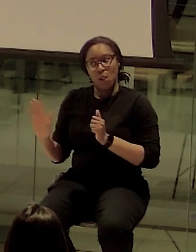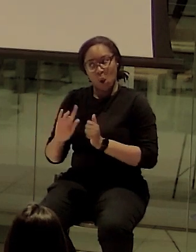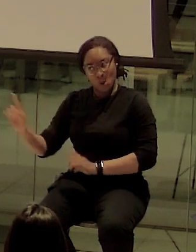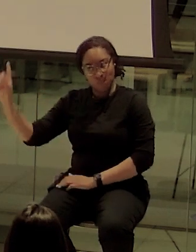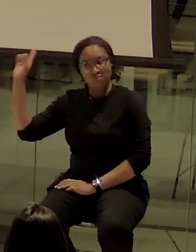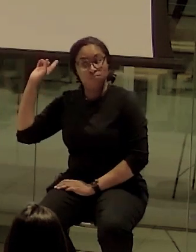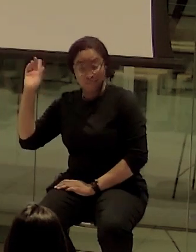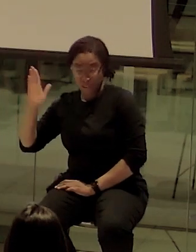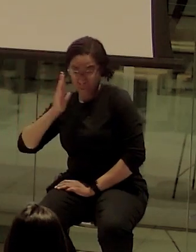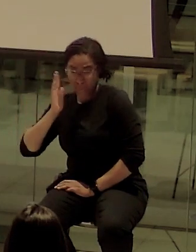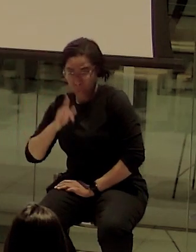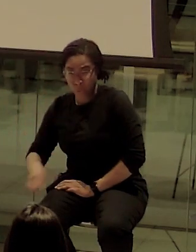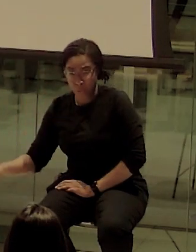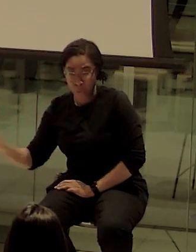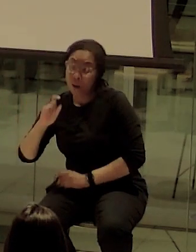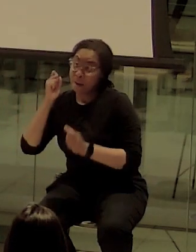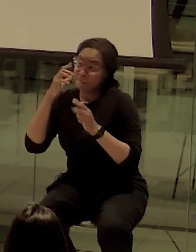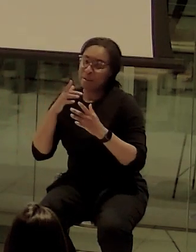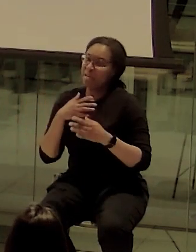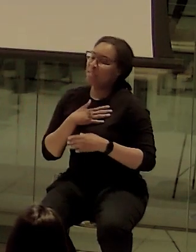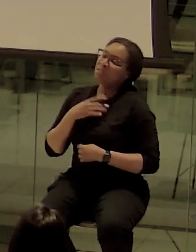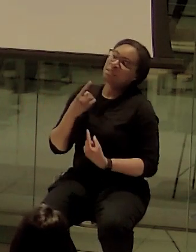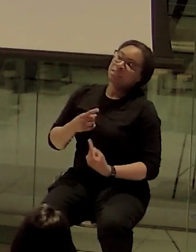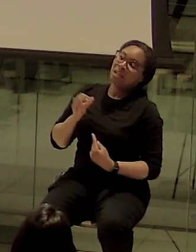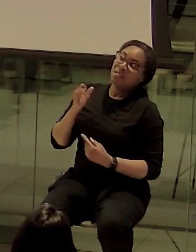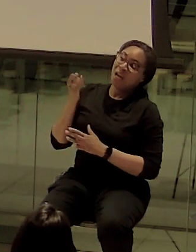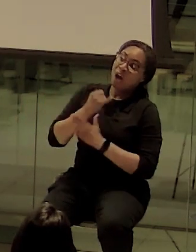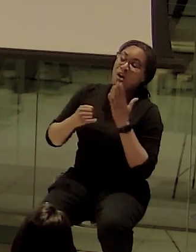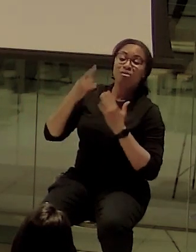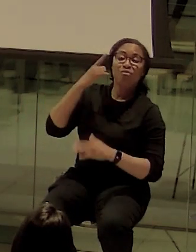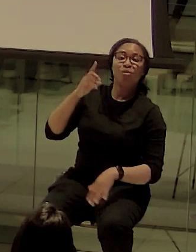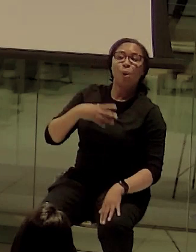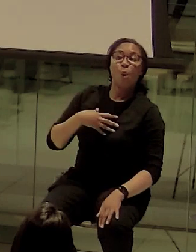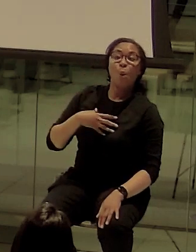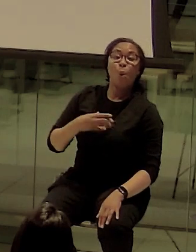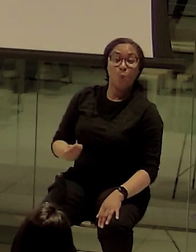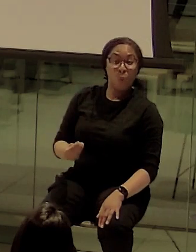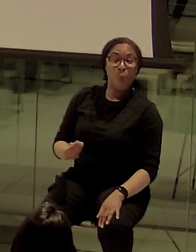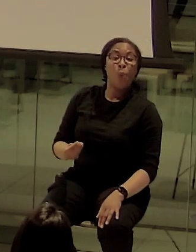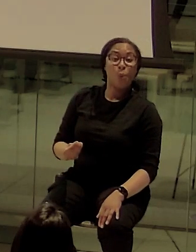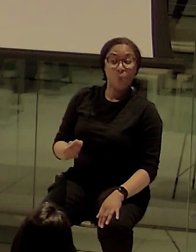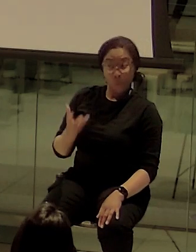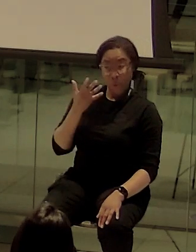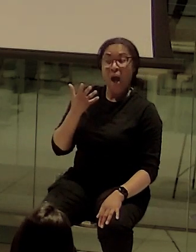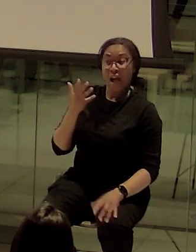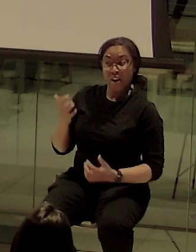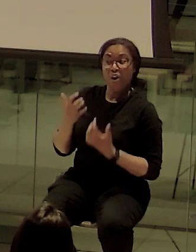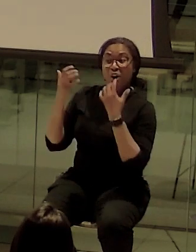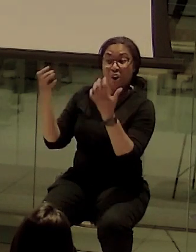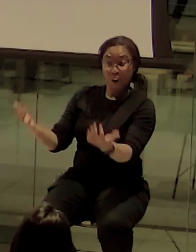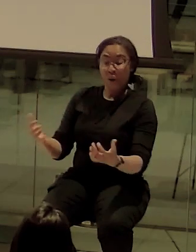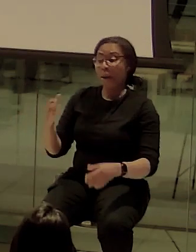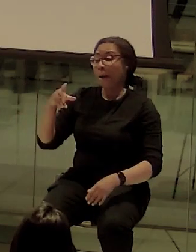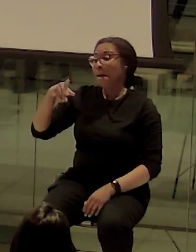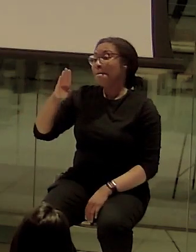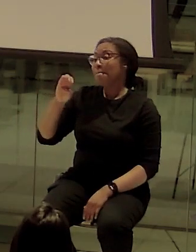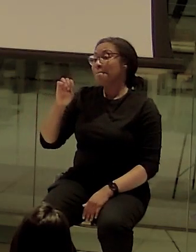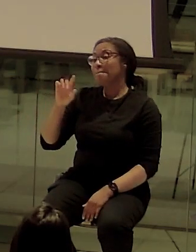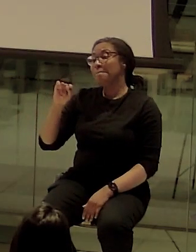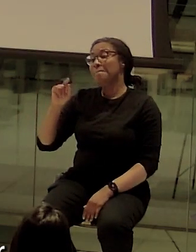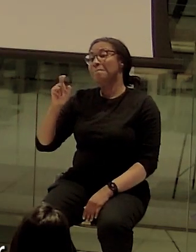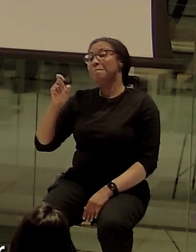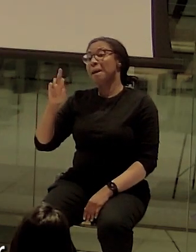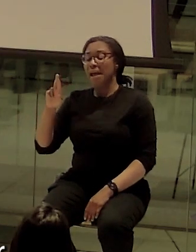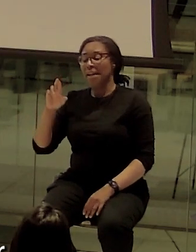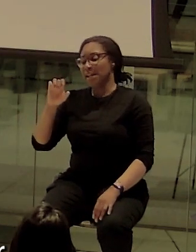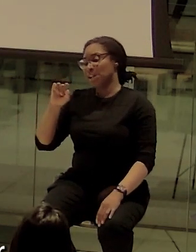know. Many have argued that she makes arts for white audiences. Betty Saar, an incredible